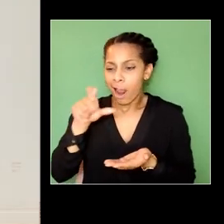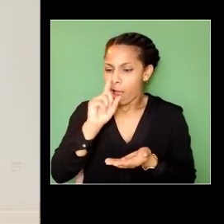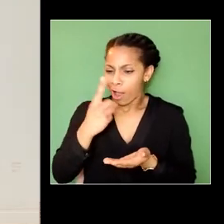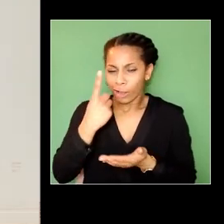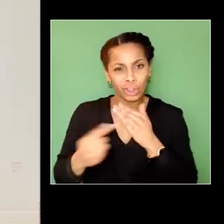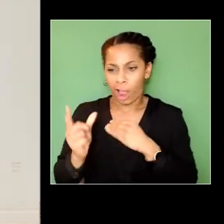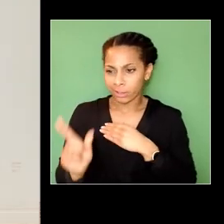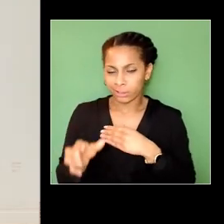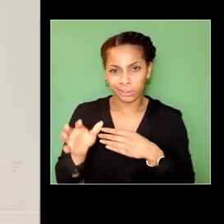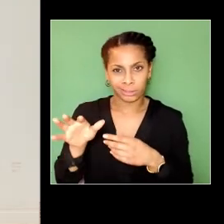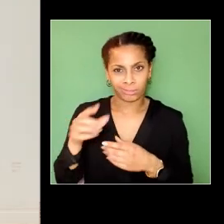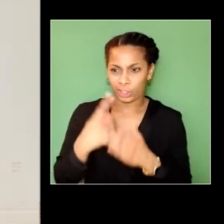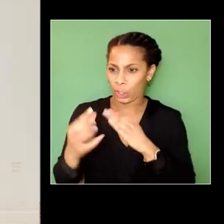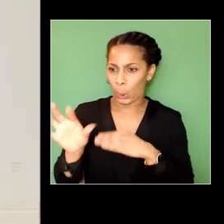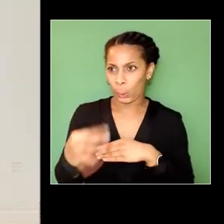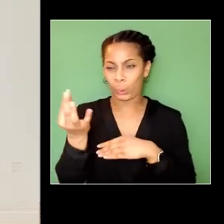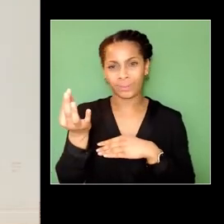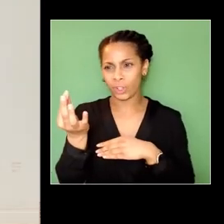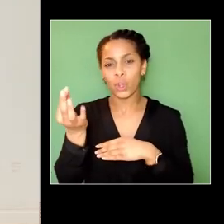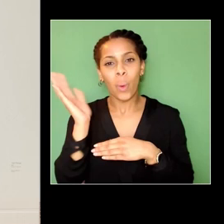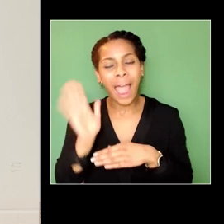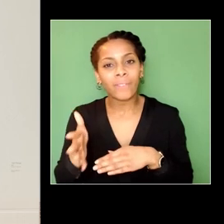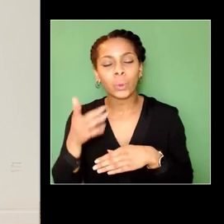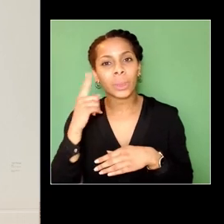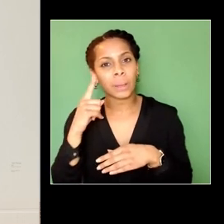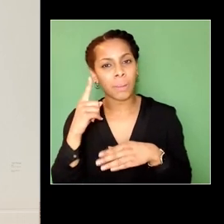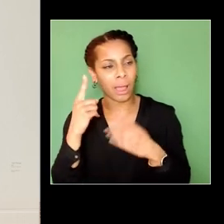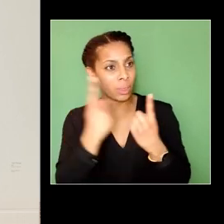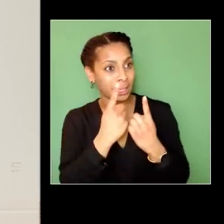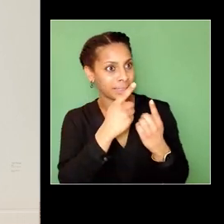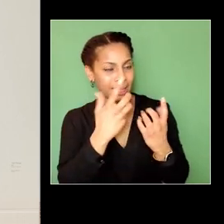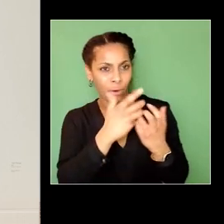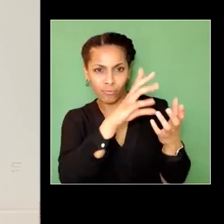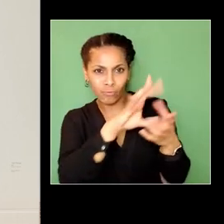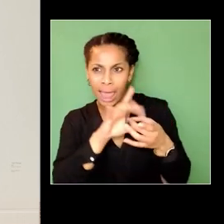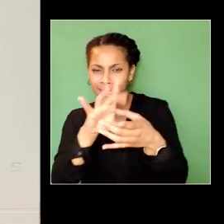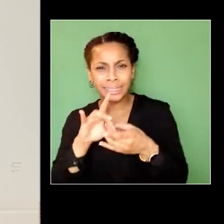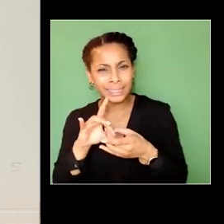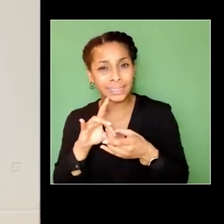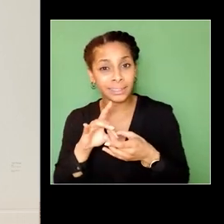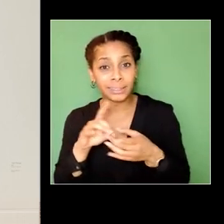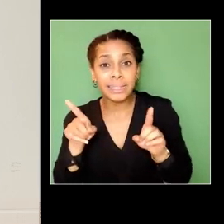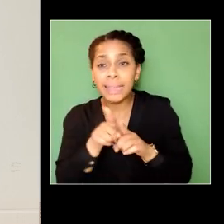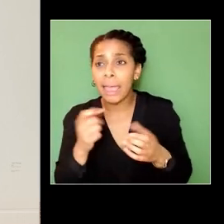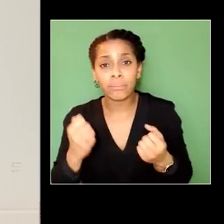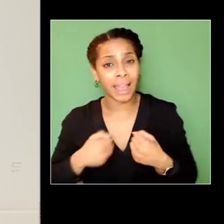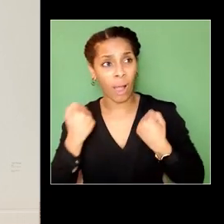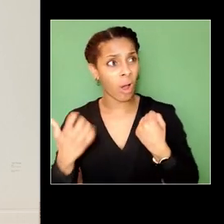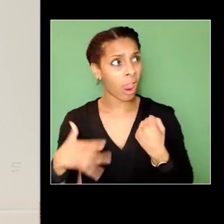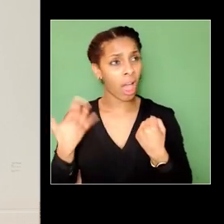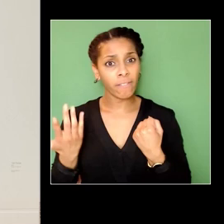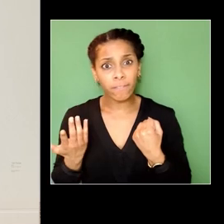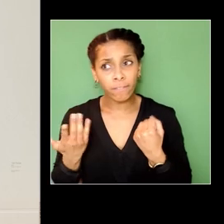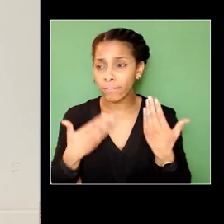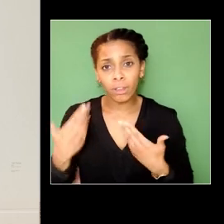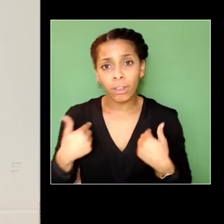you're forced to think about things as being relative, mm-hmm. much in the way that we do in our own lives, and much in the way that we have to,